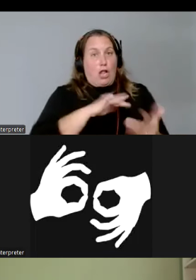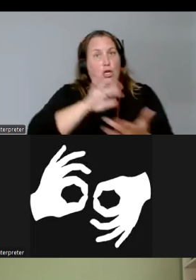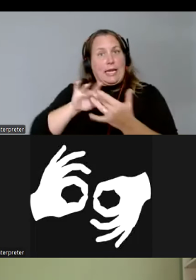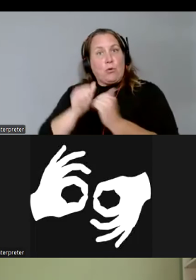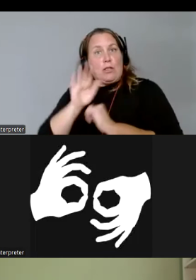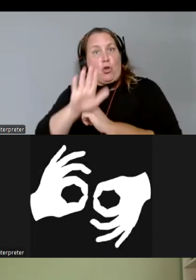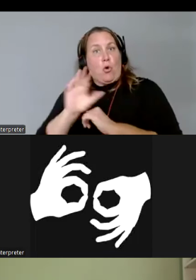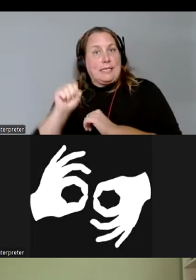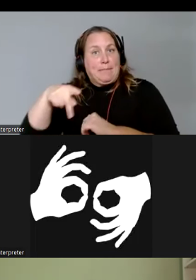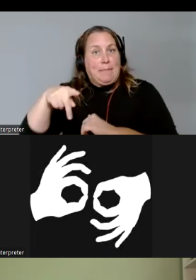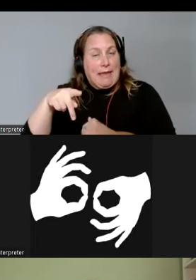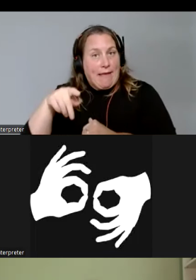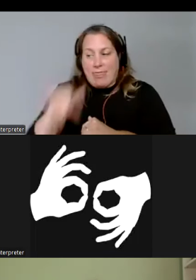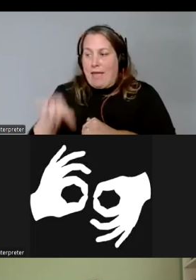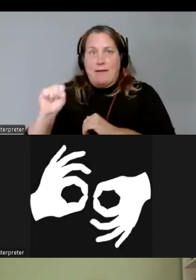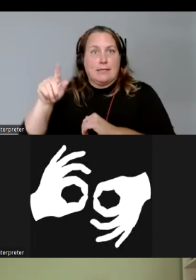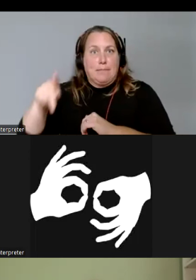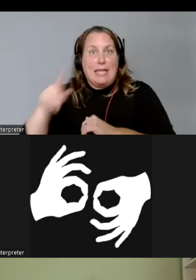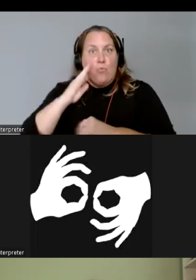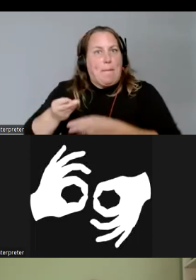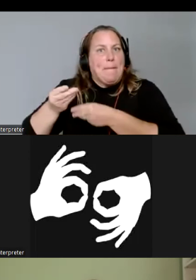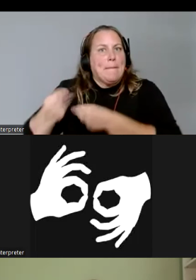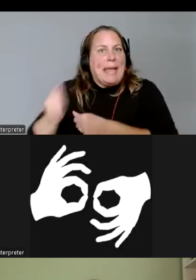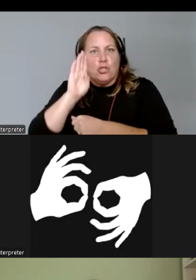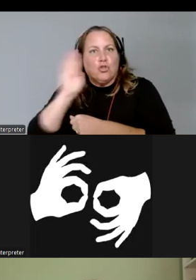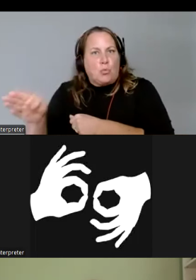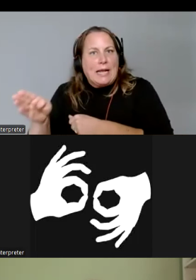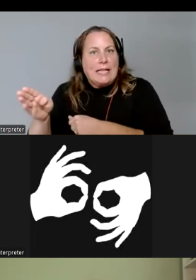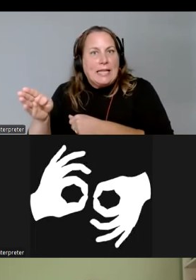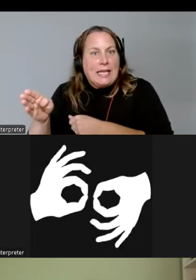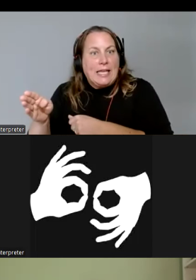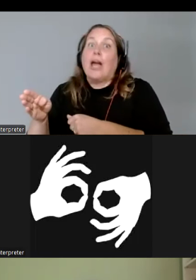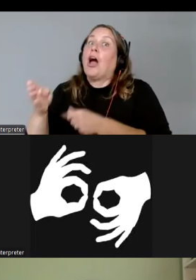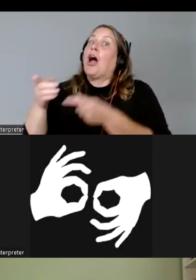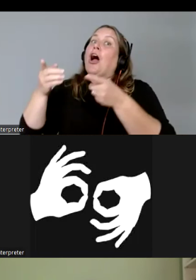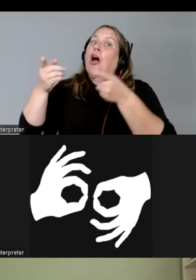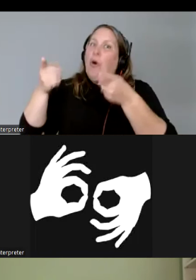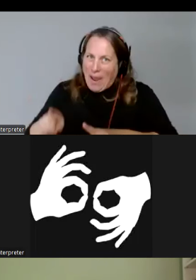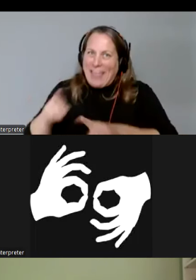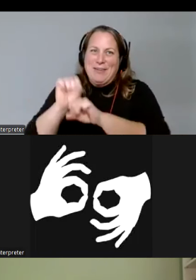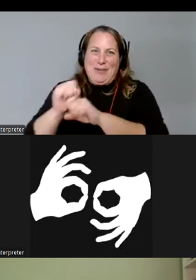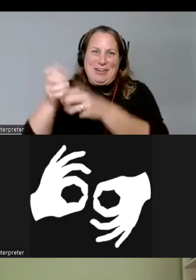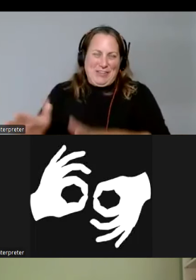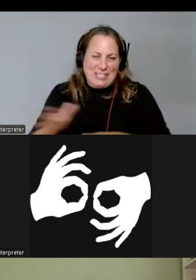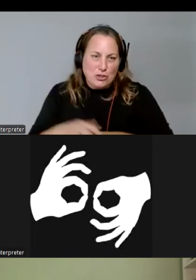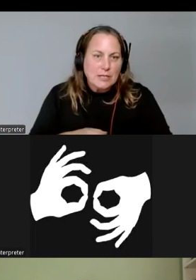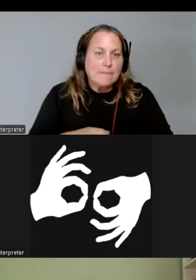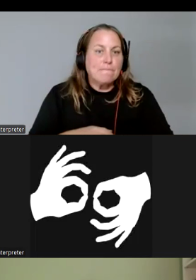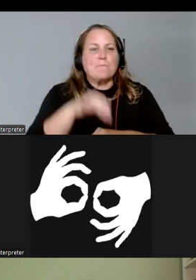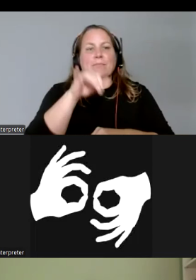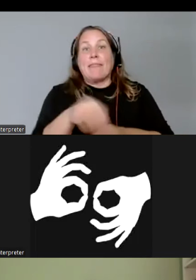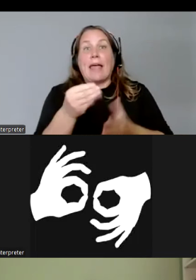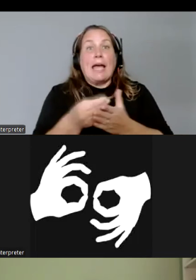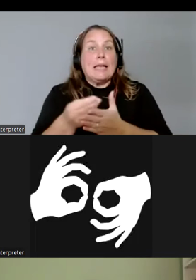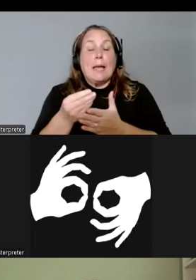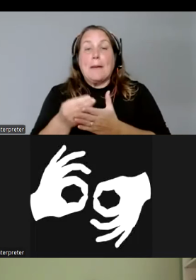and the service provider will be paid directly after the work is done. This portion does not depend on whether your application